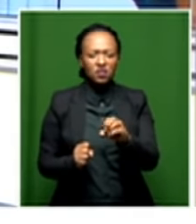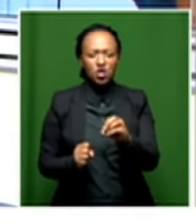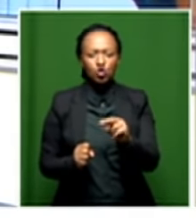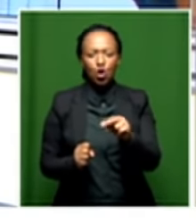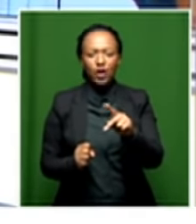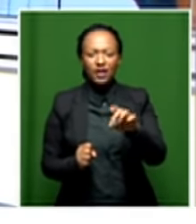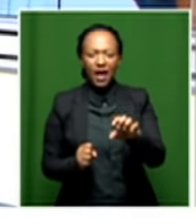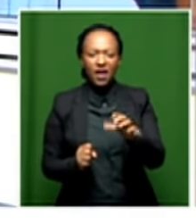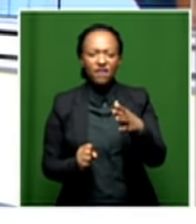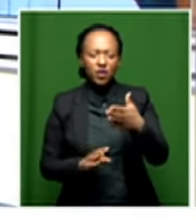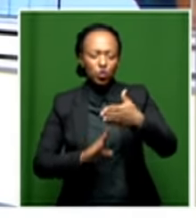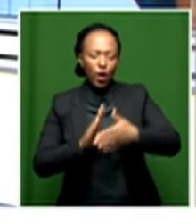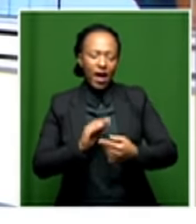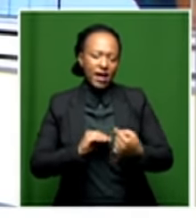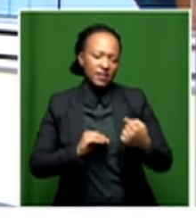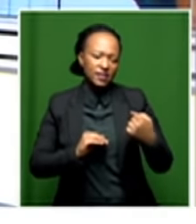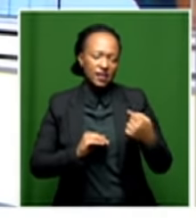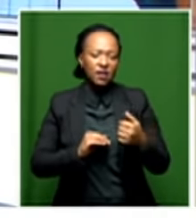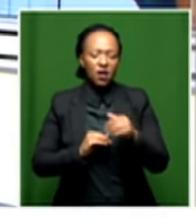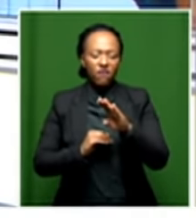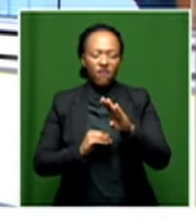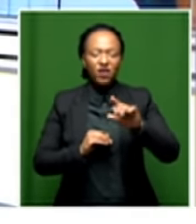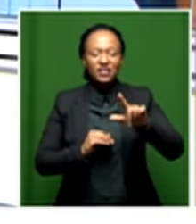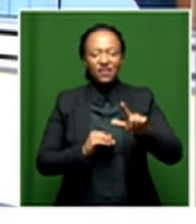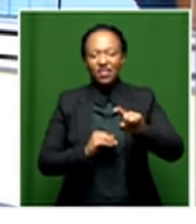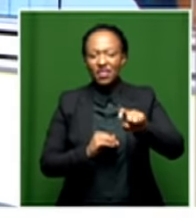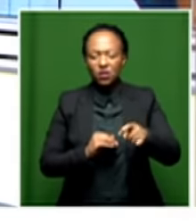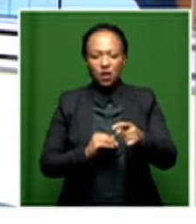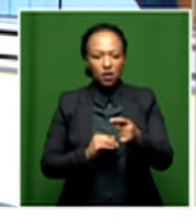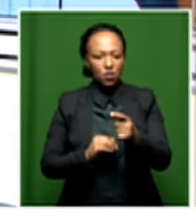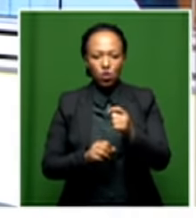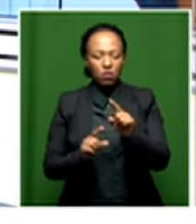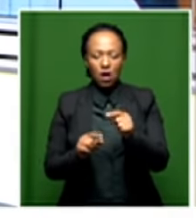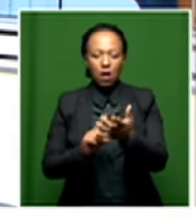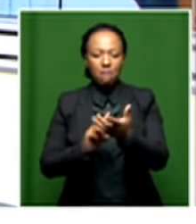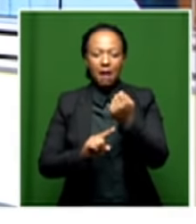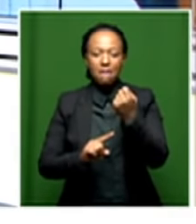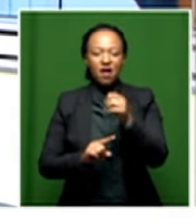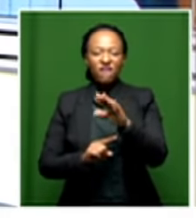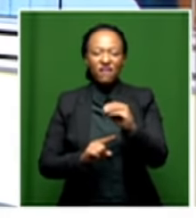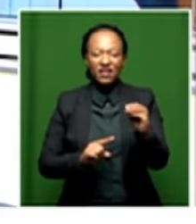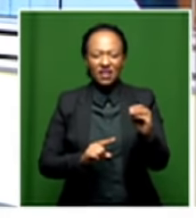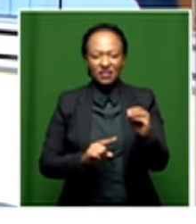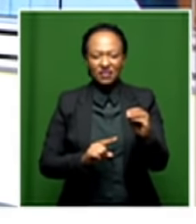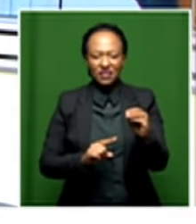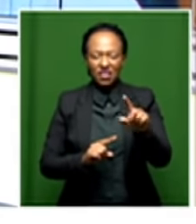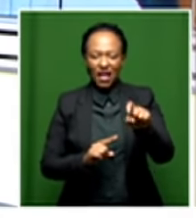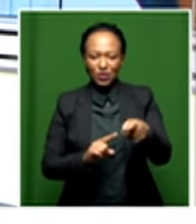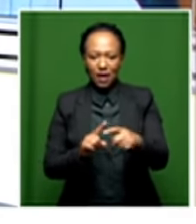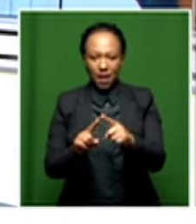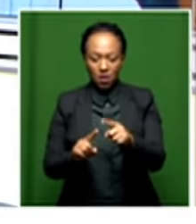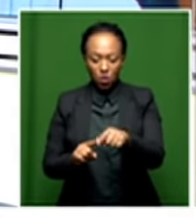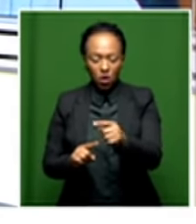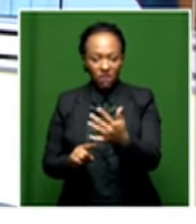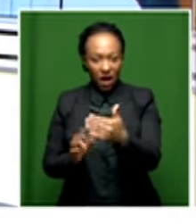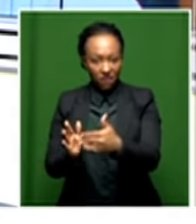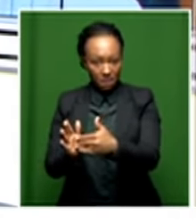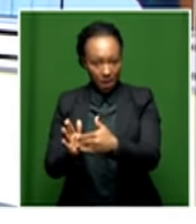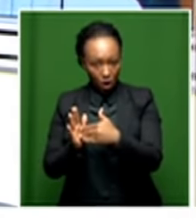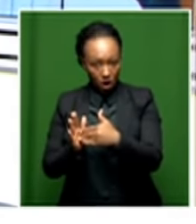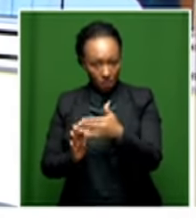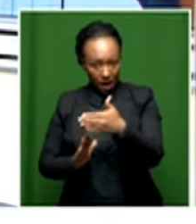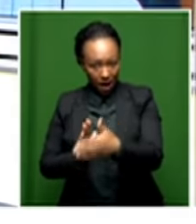We only managed 478,000. We didn't even get to the 500,000, but yet we expect to get to 5 million by the end of June. Do you believe